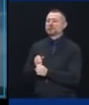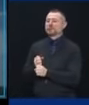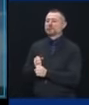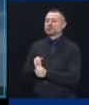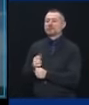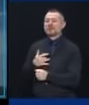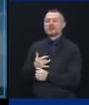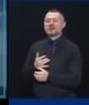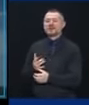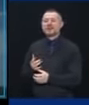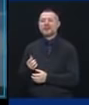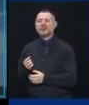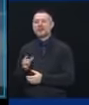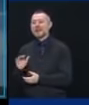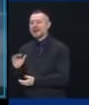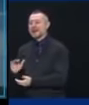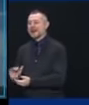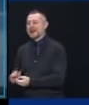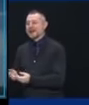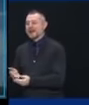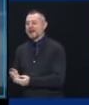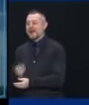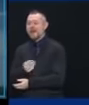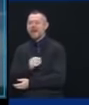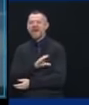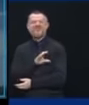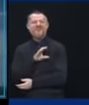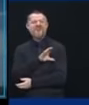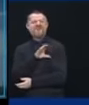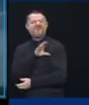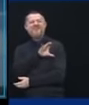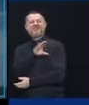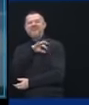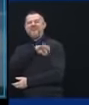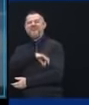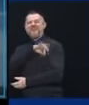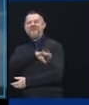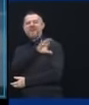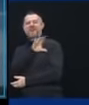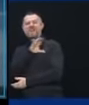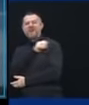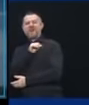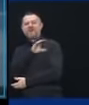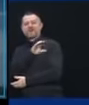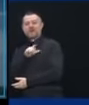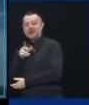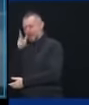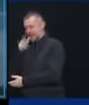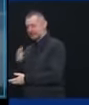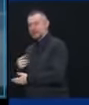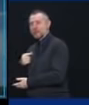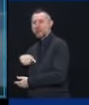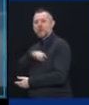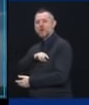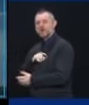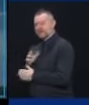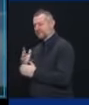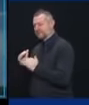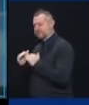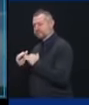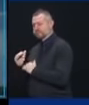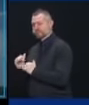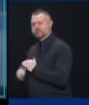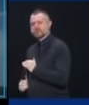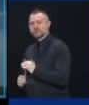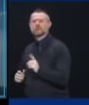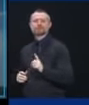and maximizing profit by minimizing the quality of care. So